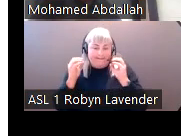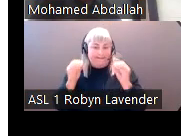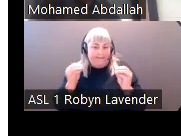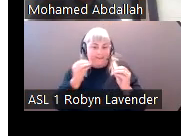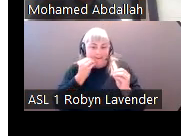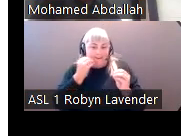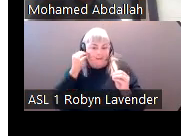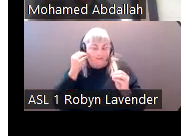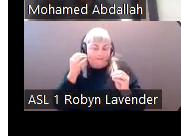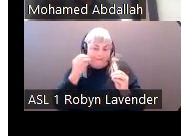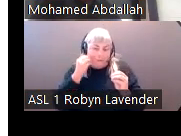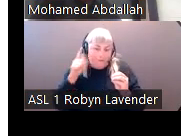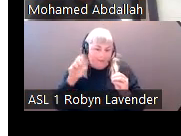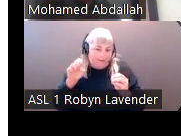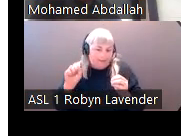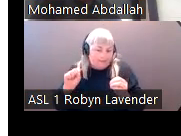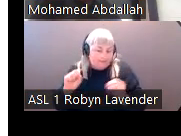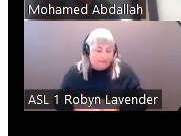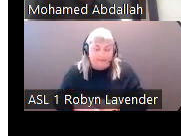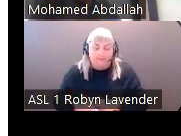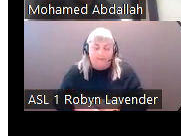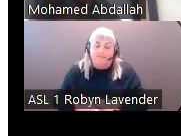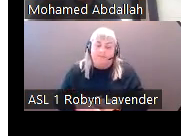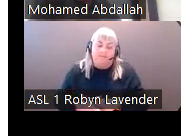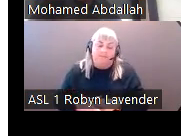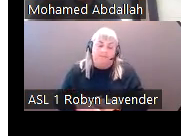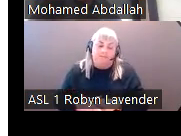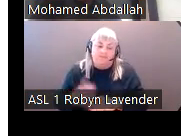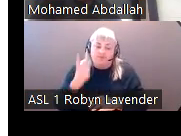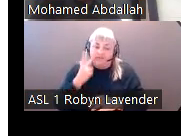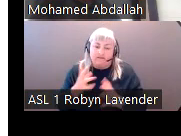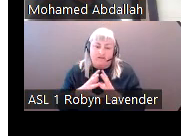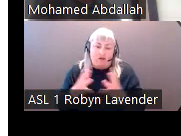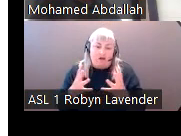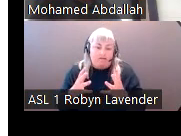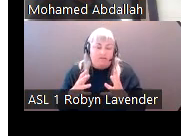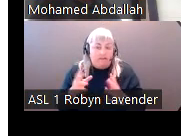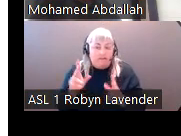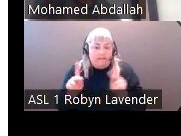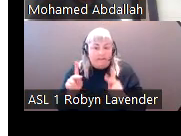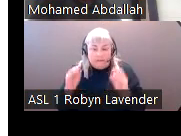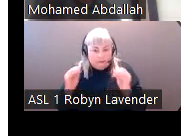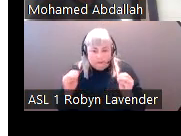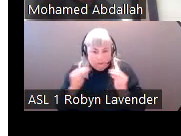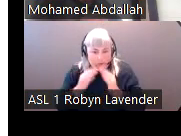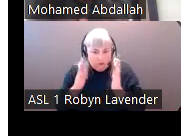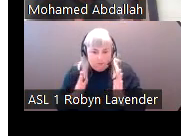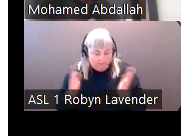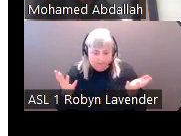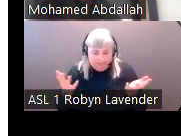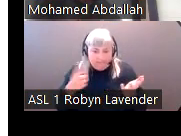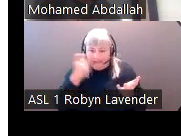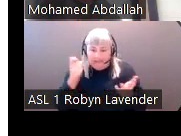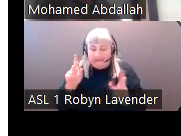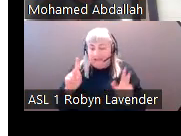And we have seen a lot of unsheltered situations because of individuals cannot maintain their household, or the